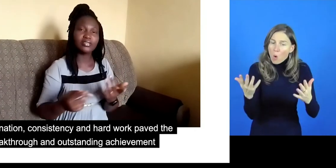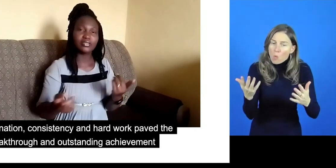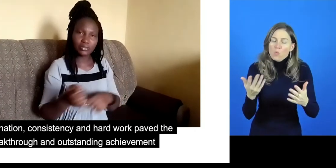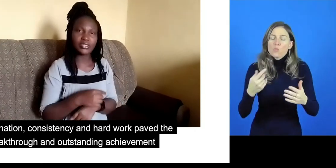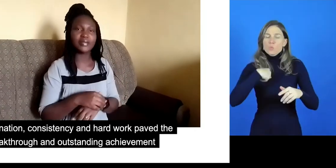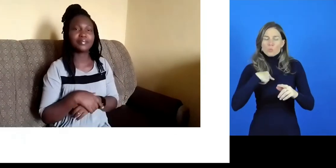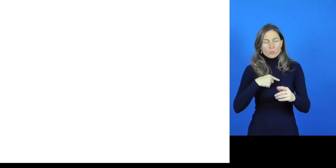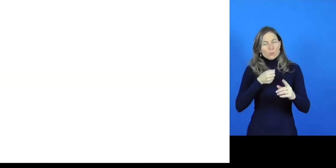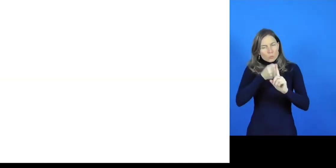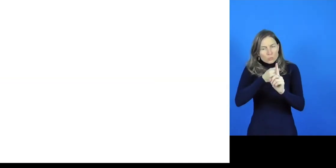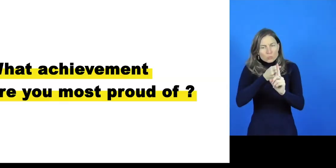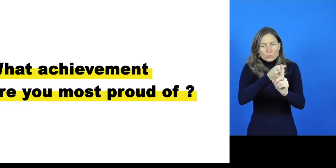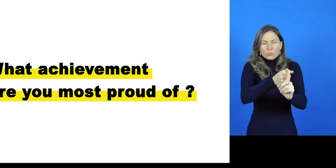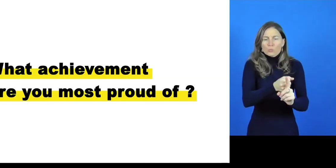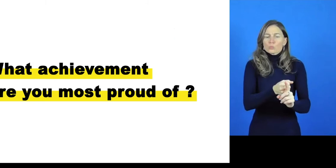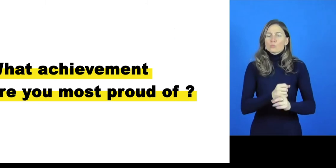record today.